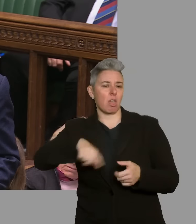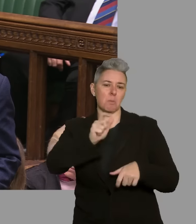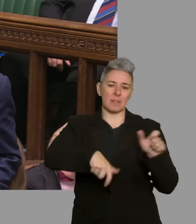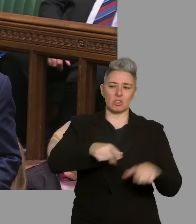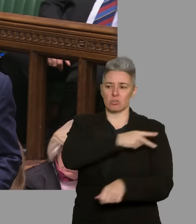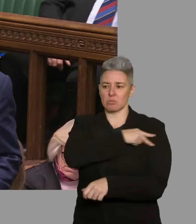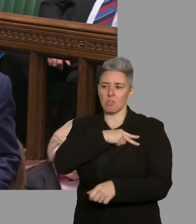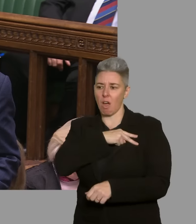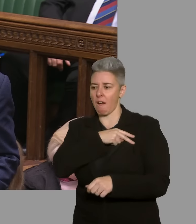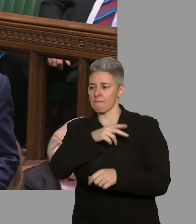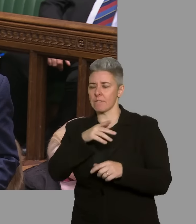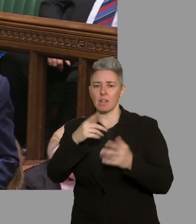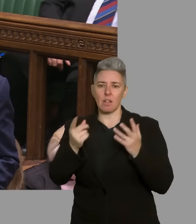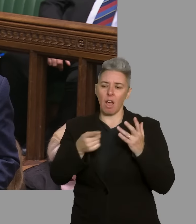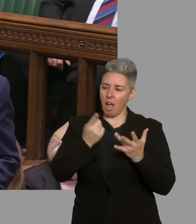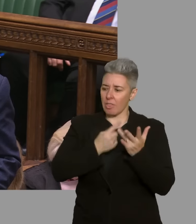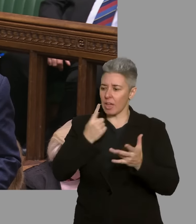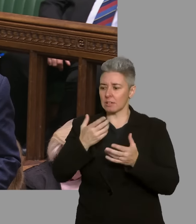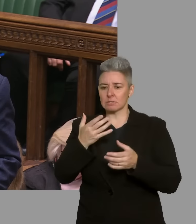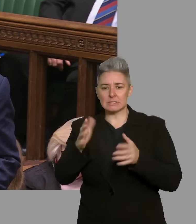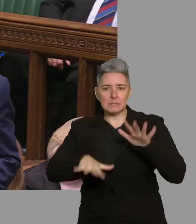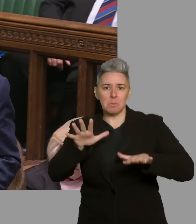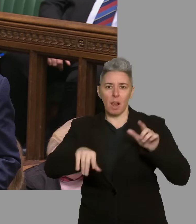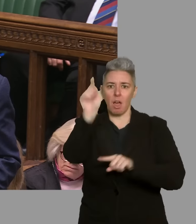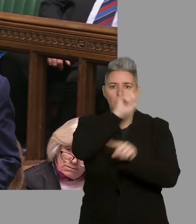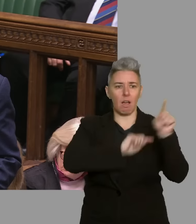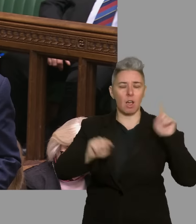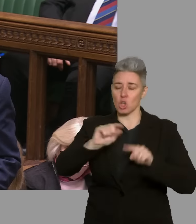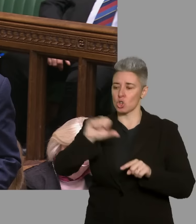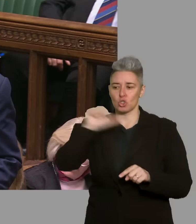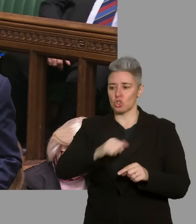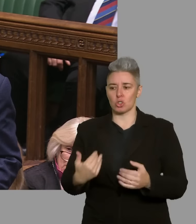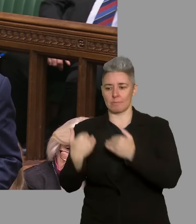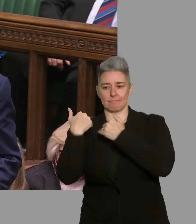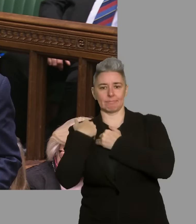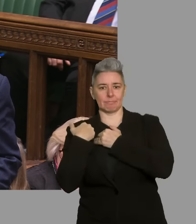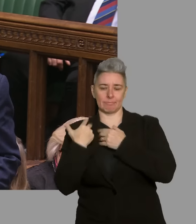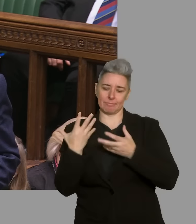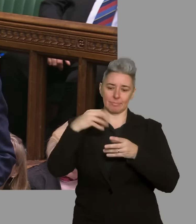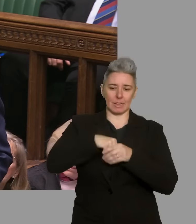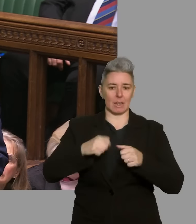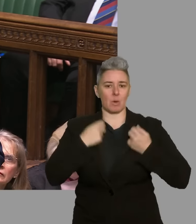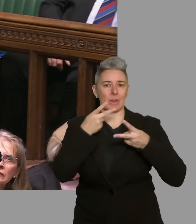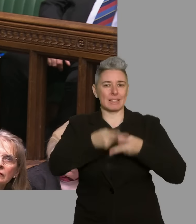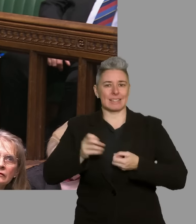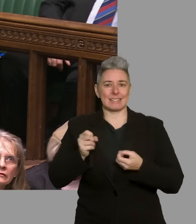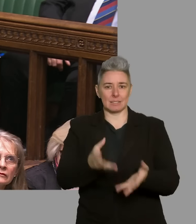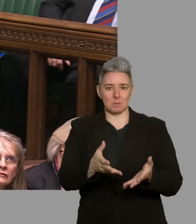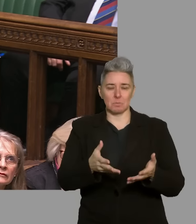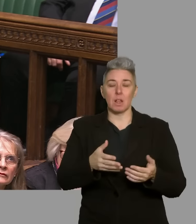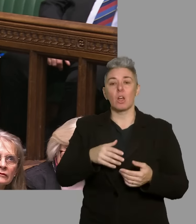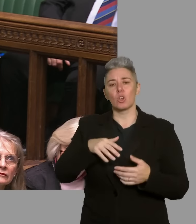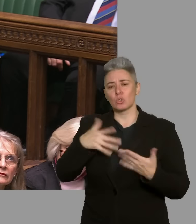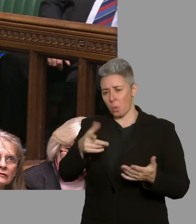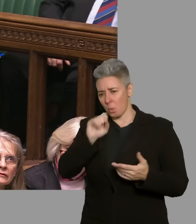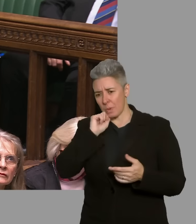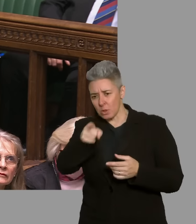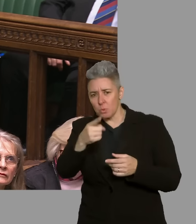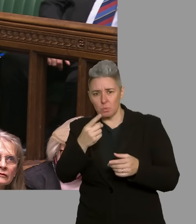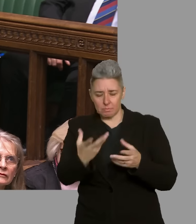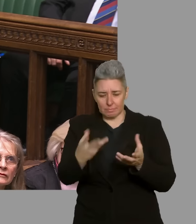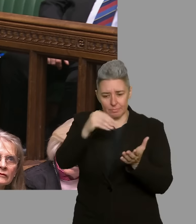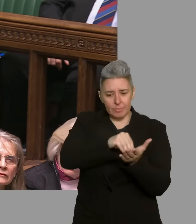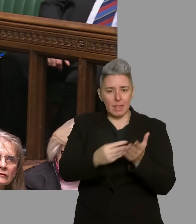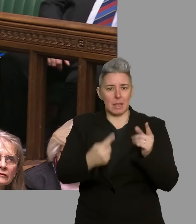care system. Will the Prime Minister make time in the parliamentary schedule for emergency legislation to give the government and the regulators powers to